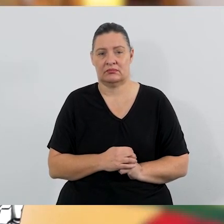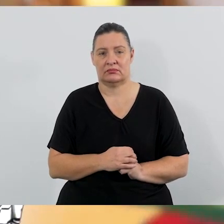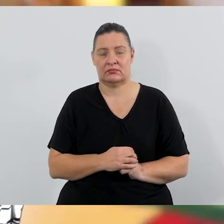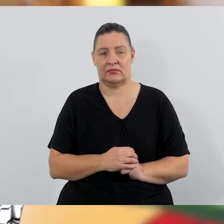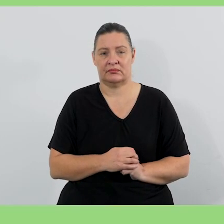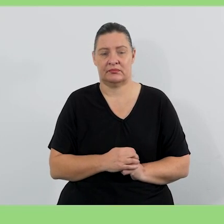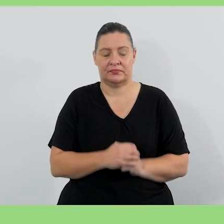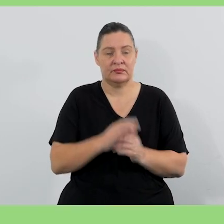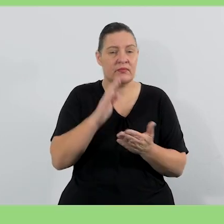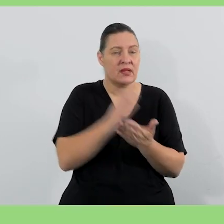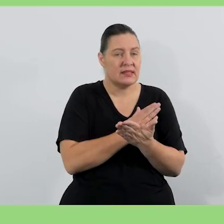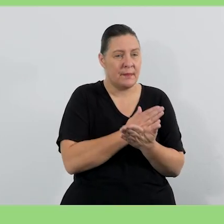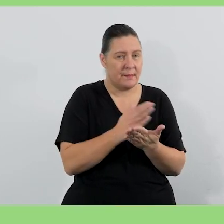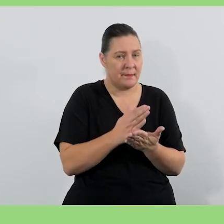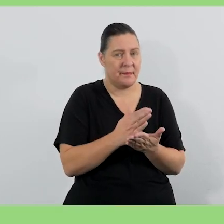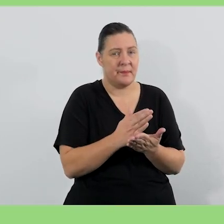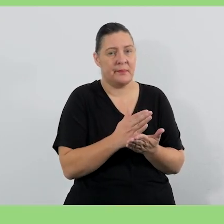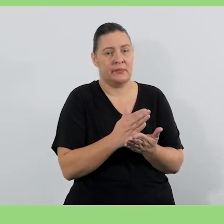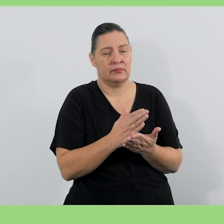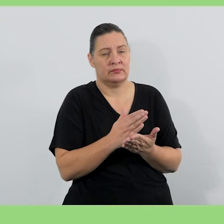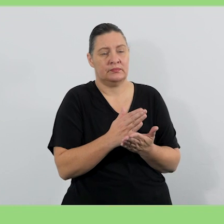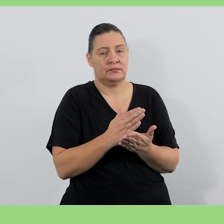And then some